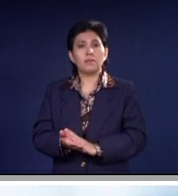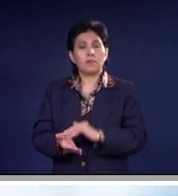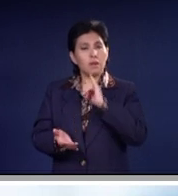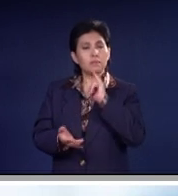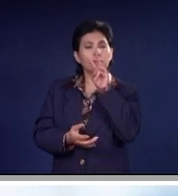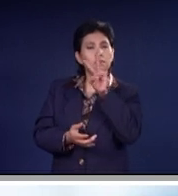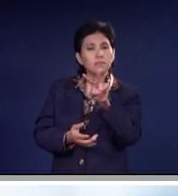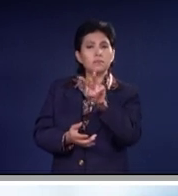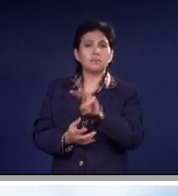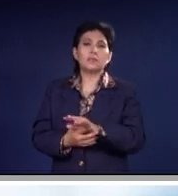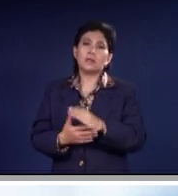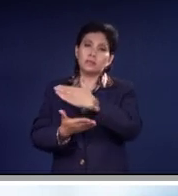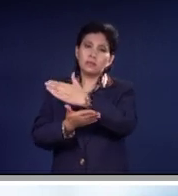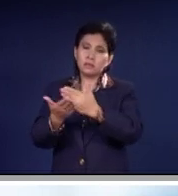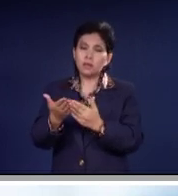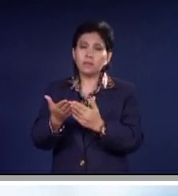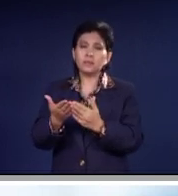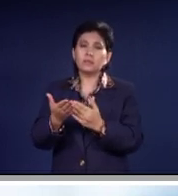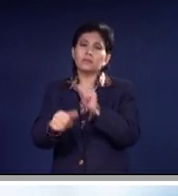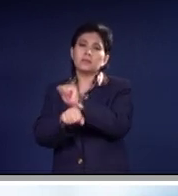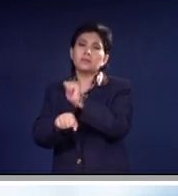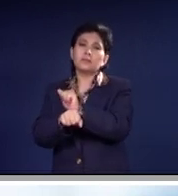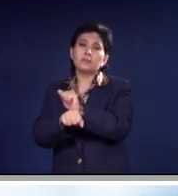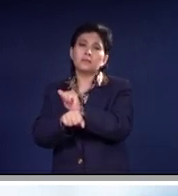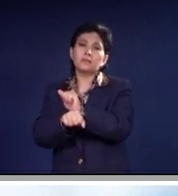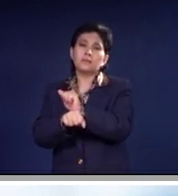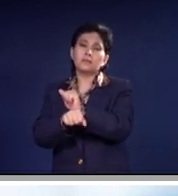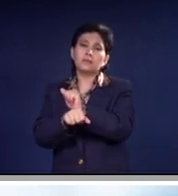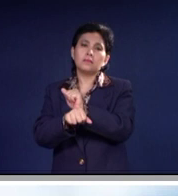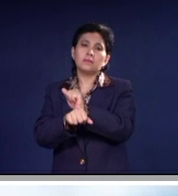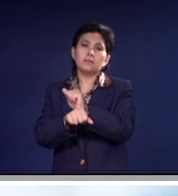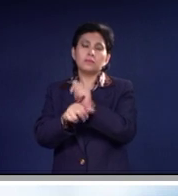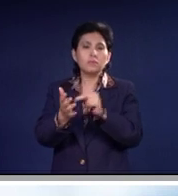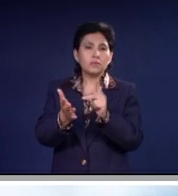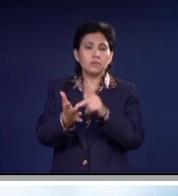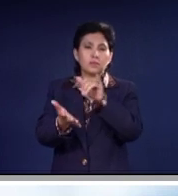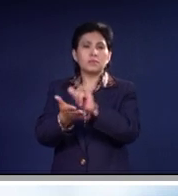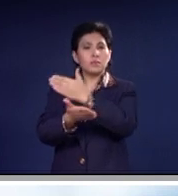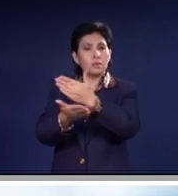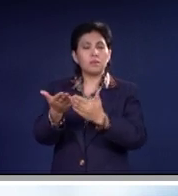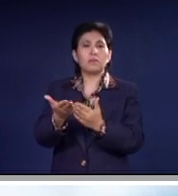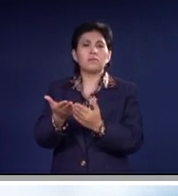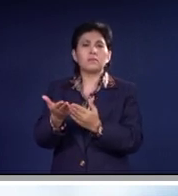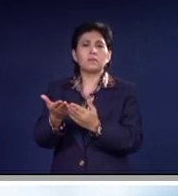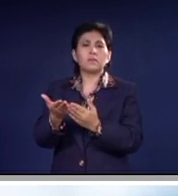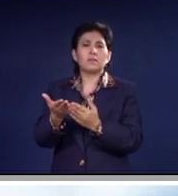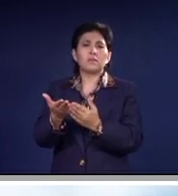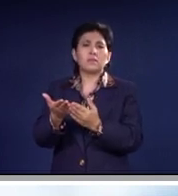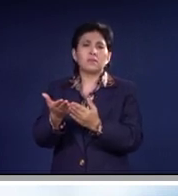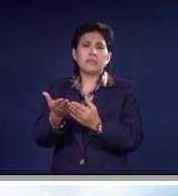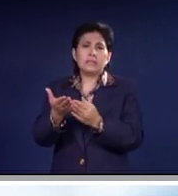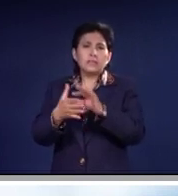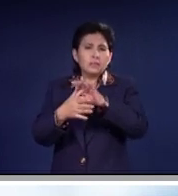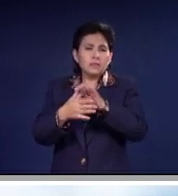I've seen some of the assignment that has been passed through. So some of the things that the students